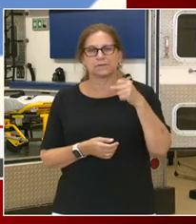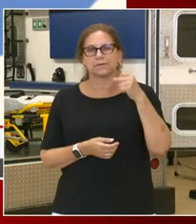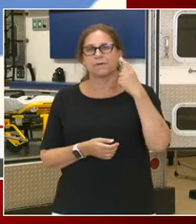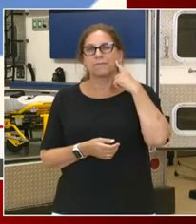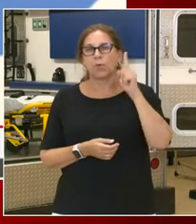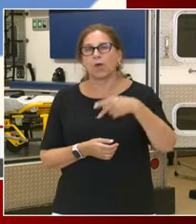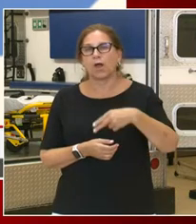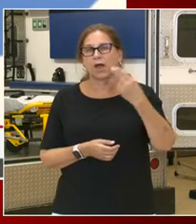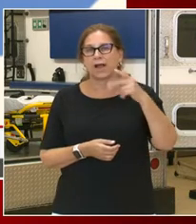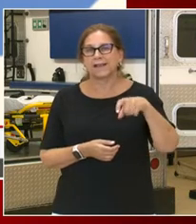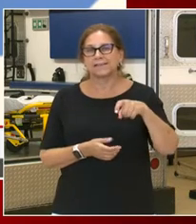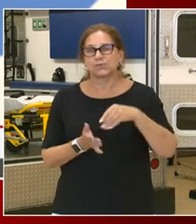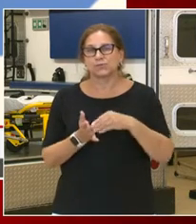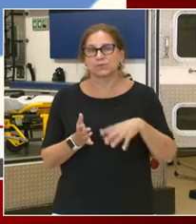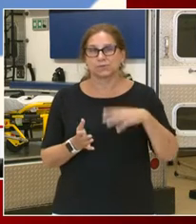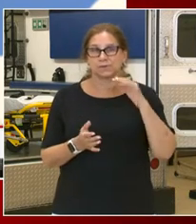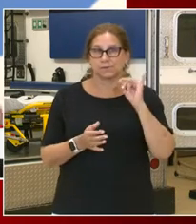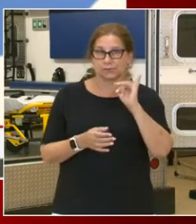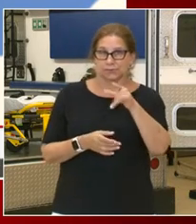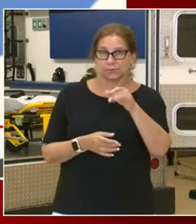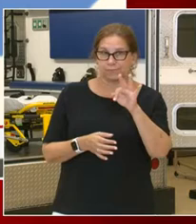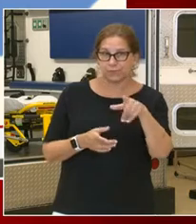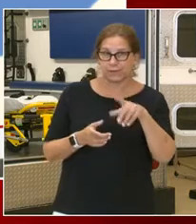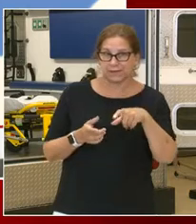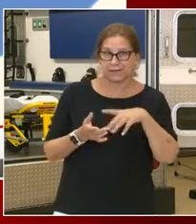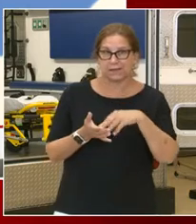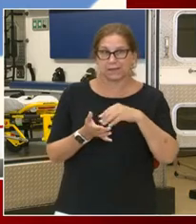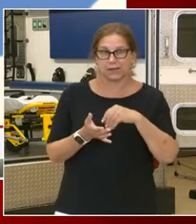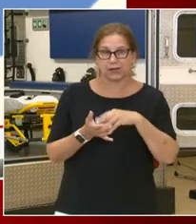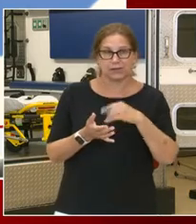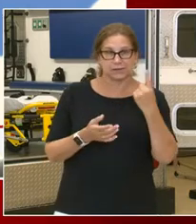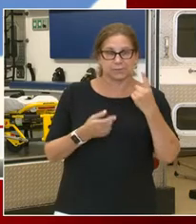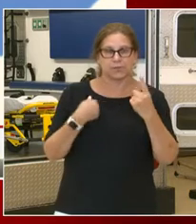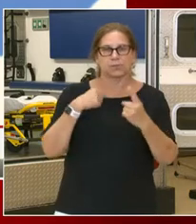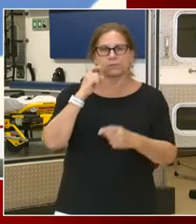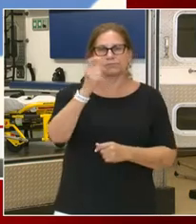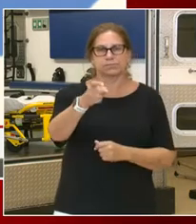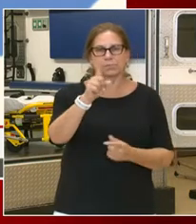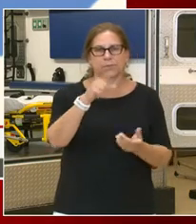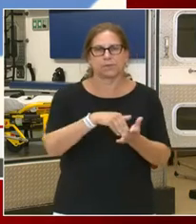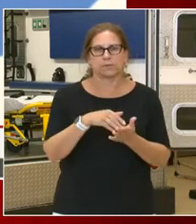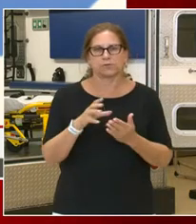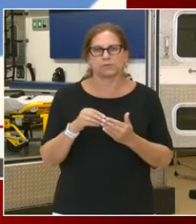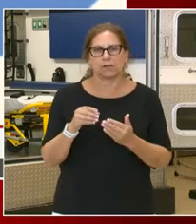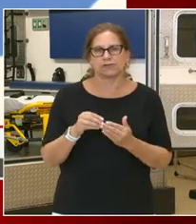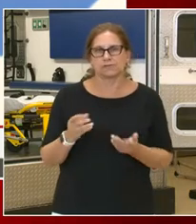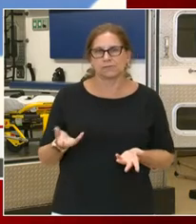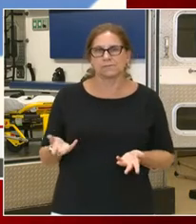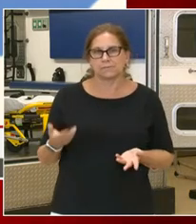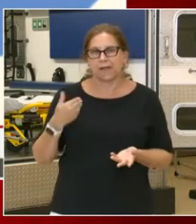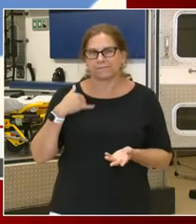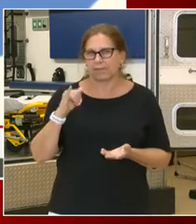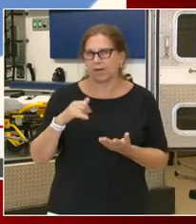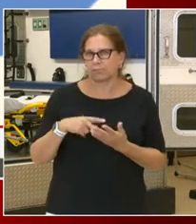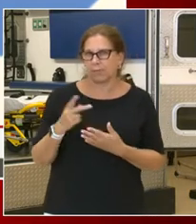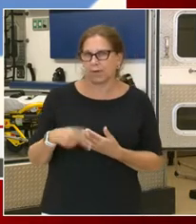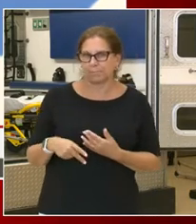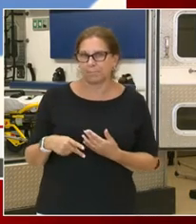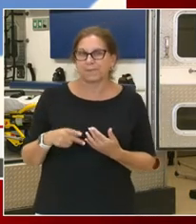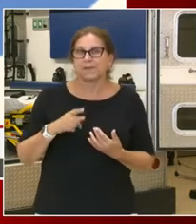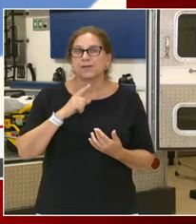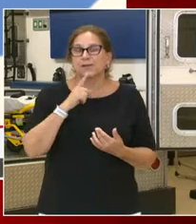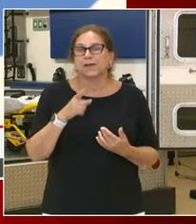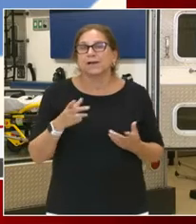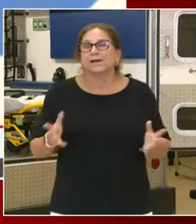know the students that we serve, many of whom are the same people that we're talking about, they have great challenges,